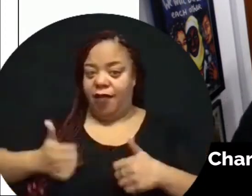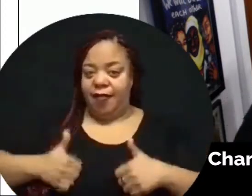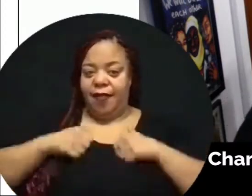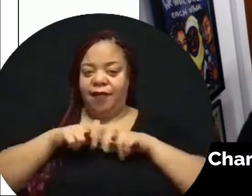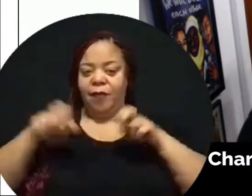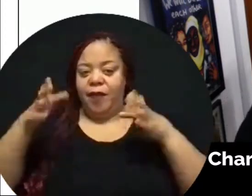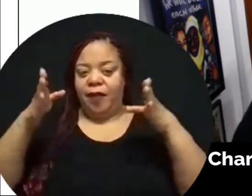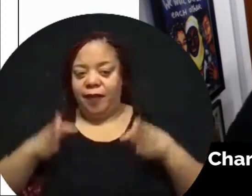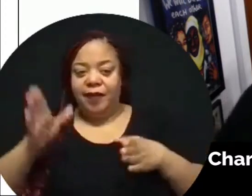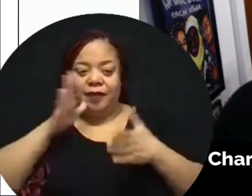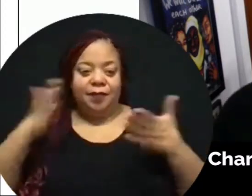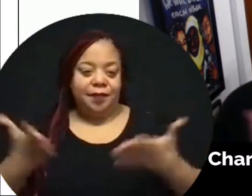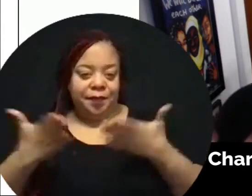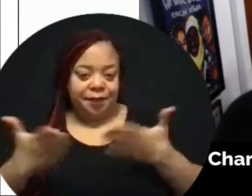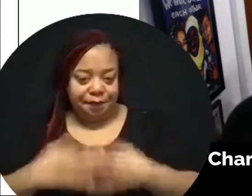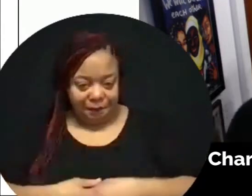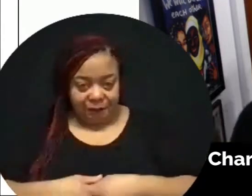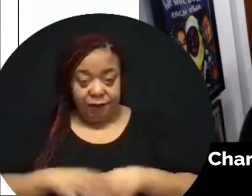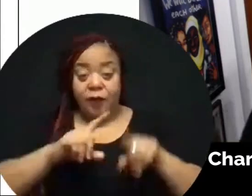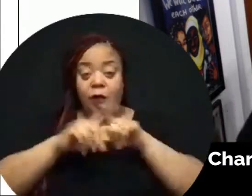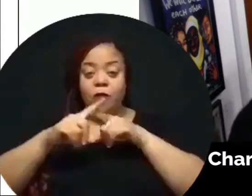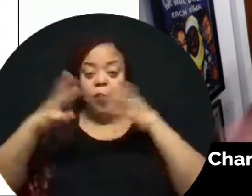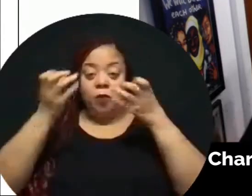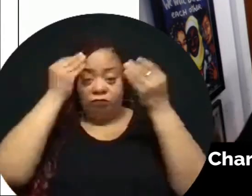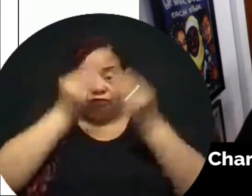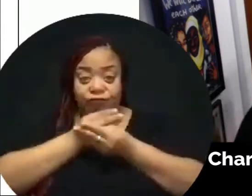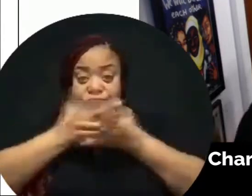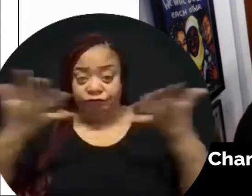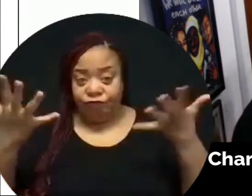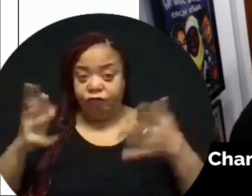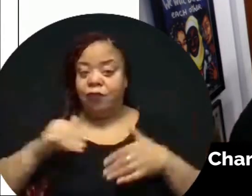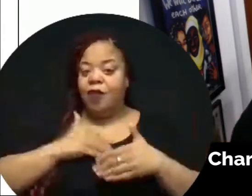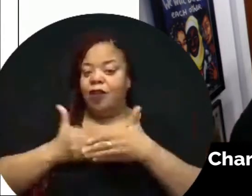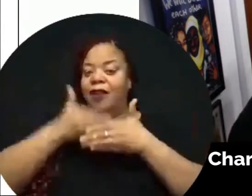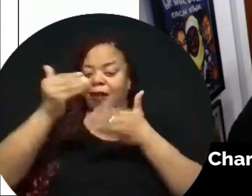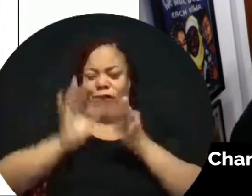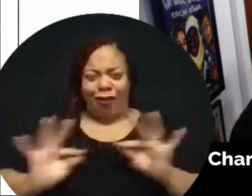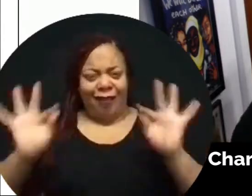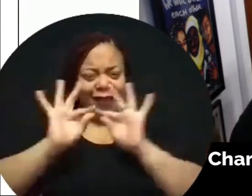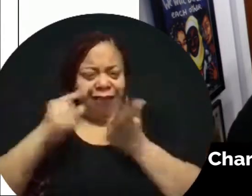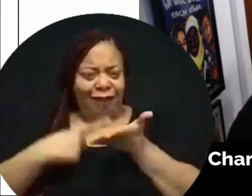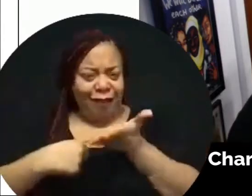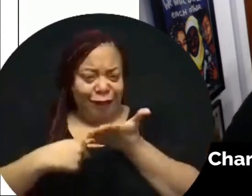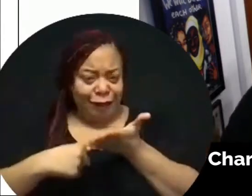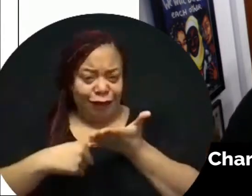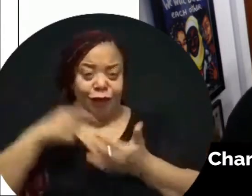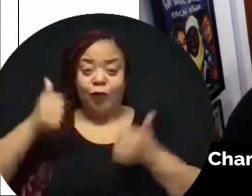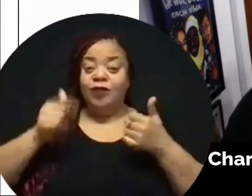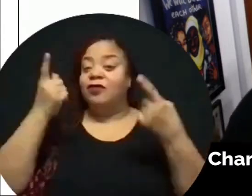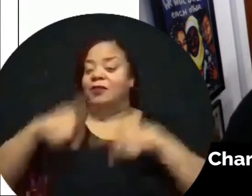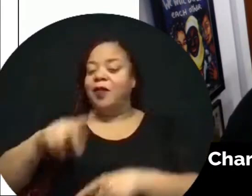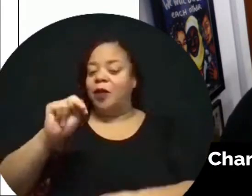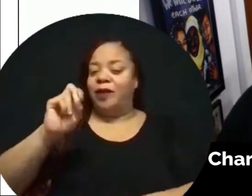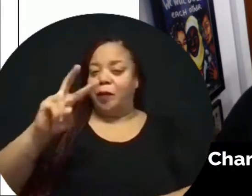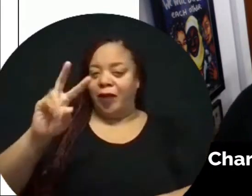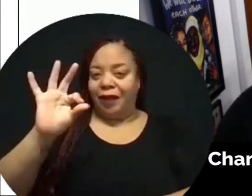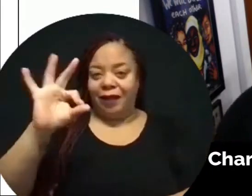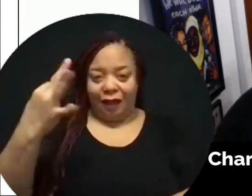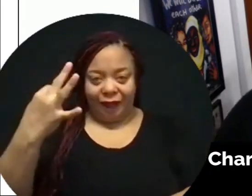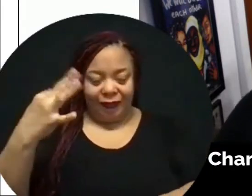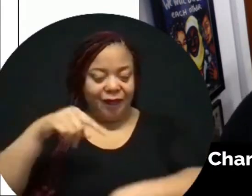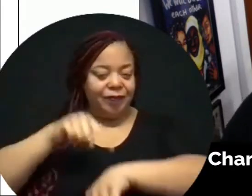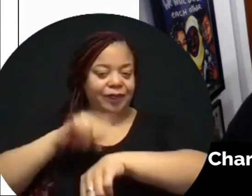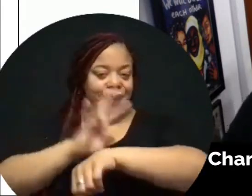Stephen Wilson and Ruth Wilson-Gilmore, the person who inspired the framework for this entire curriculum. And they're going to be talking about